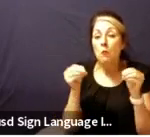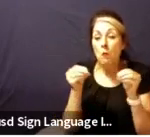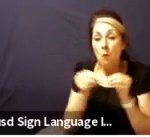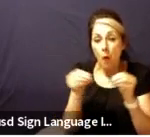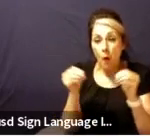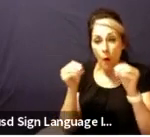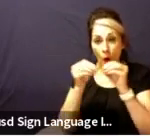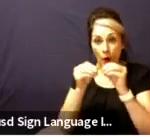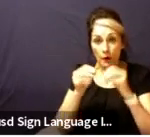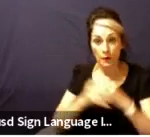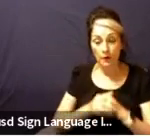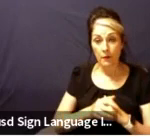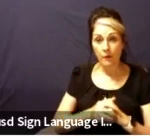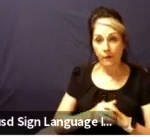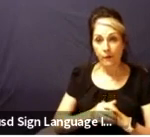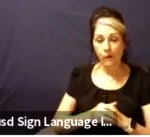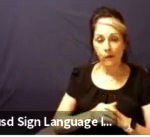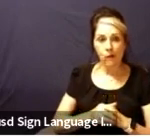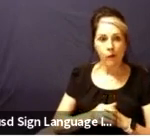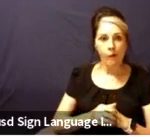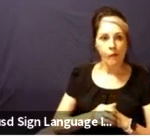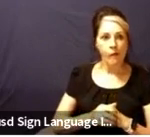more.